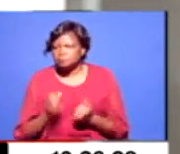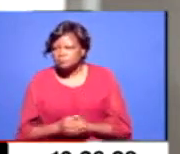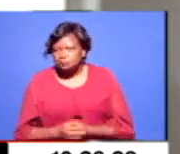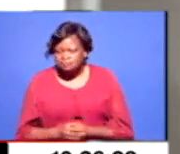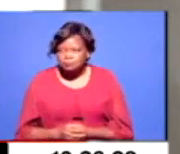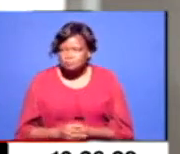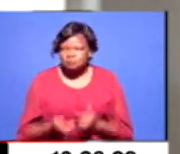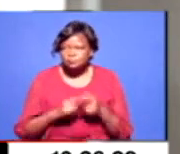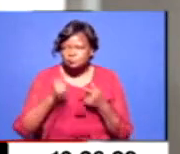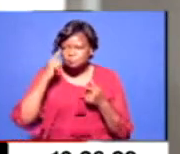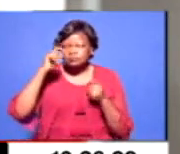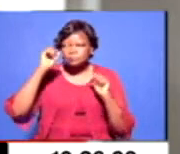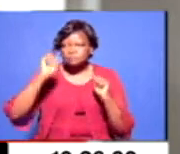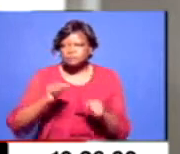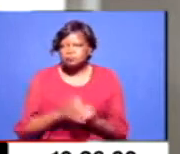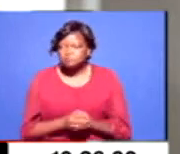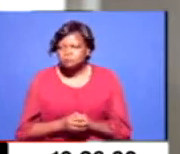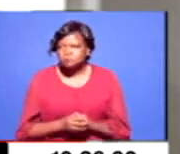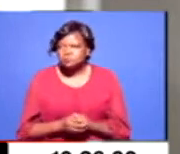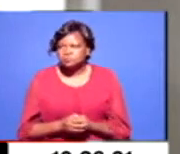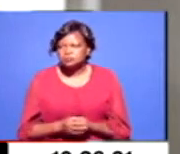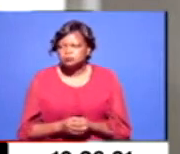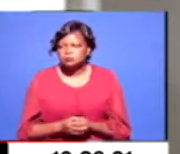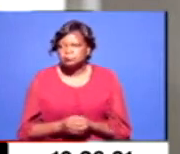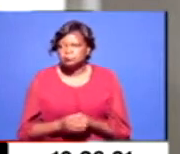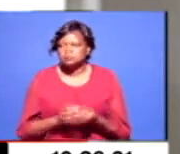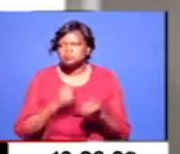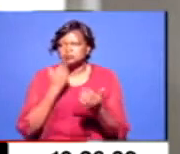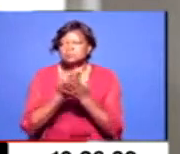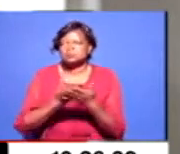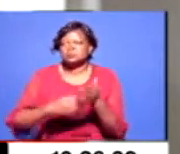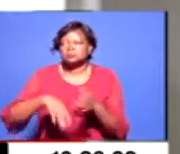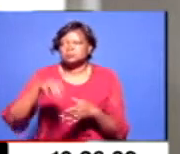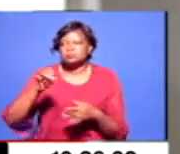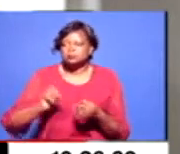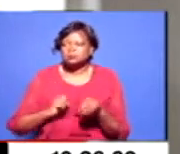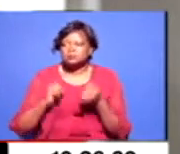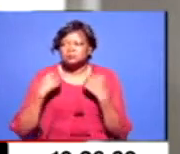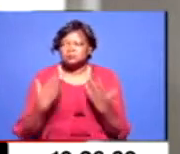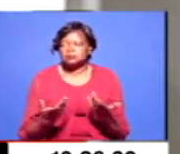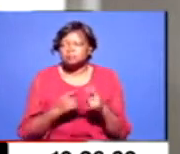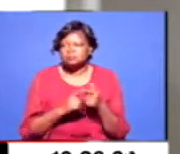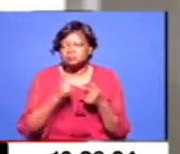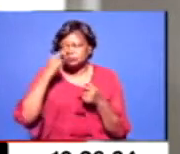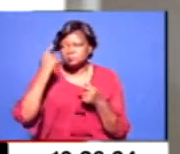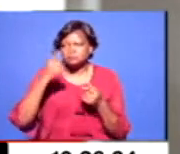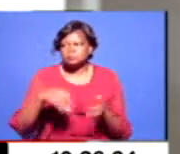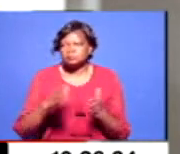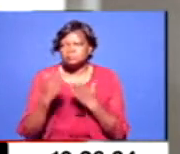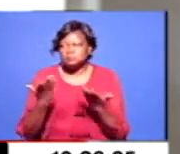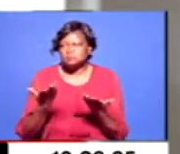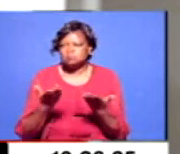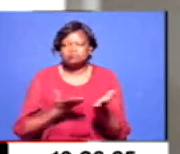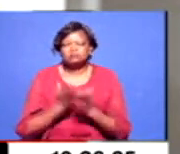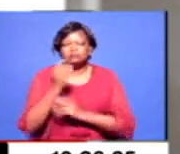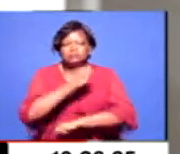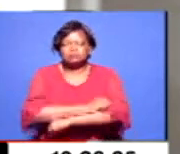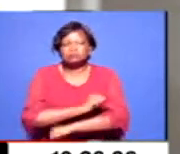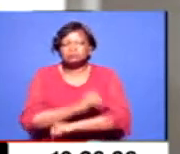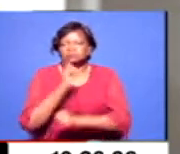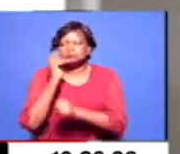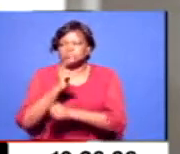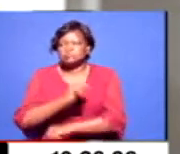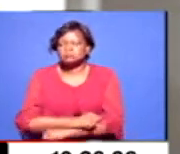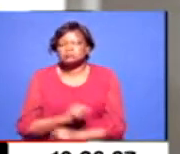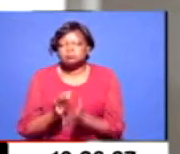where we could reach a good number of girls. So we knew the only way is to through schools, both high schools and